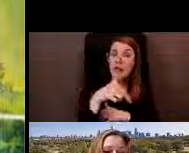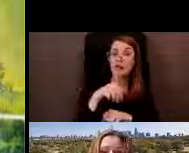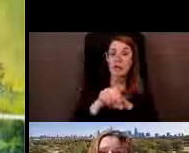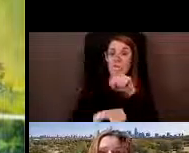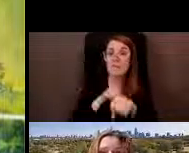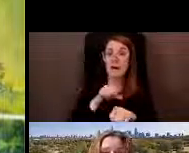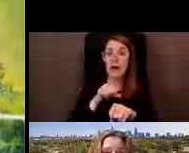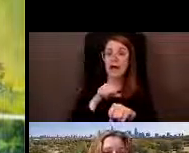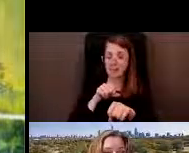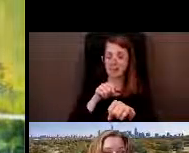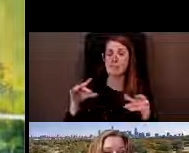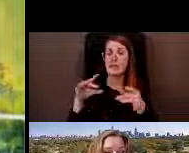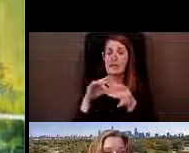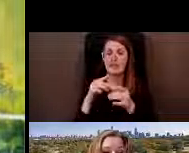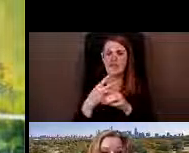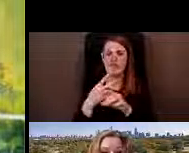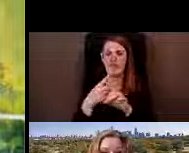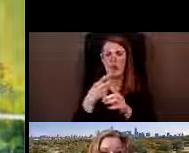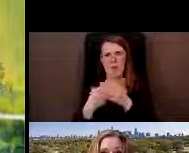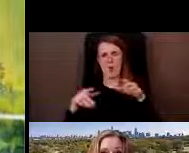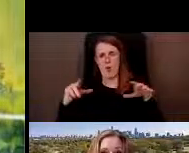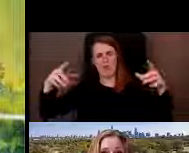connection from both sides of the park.